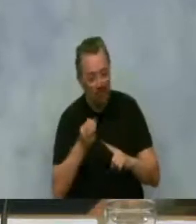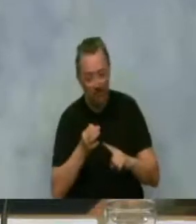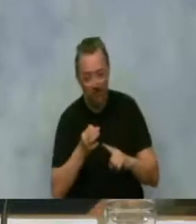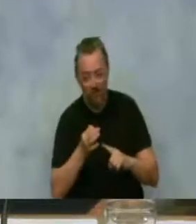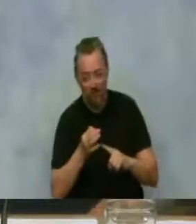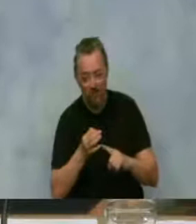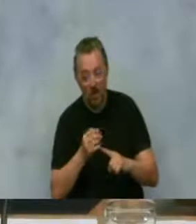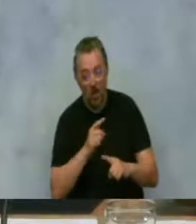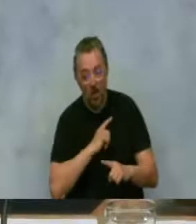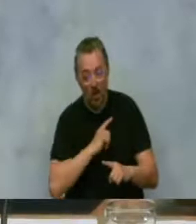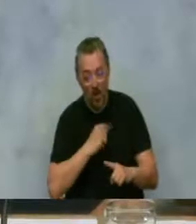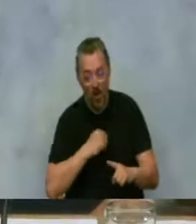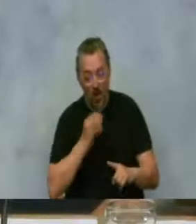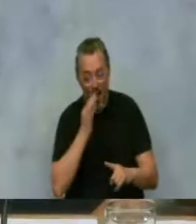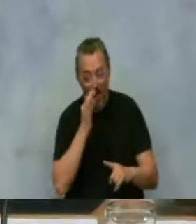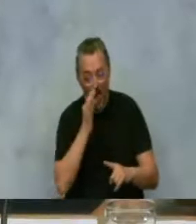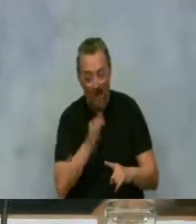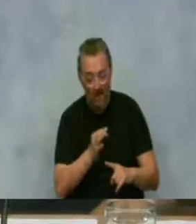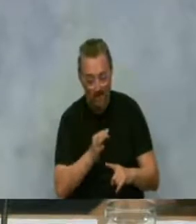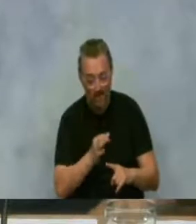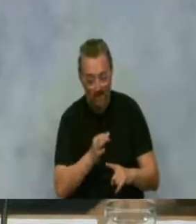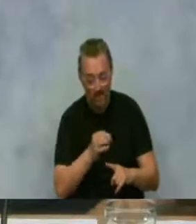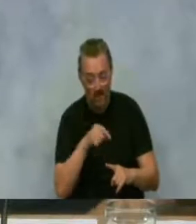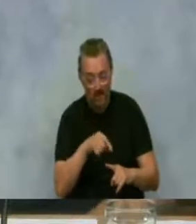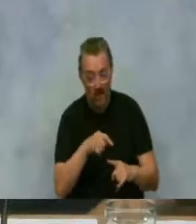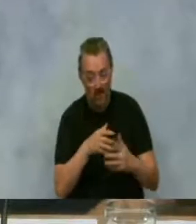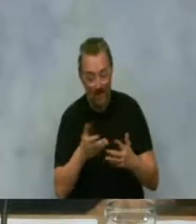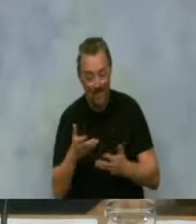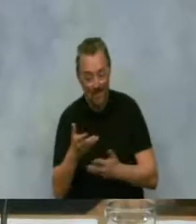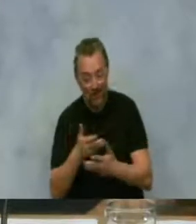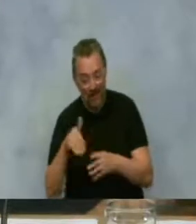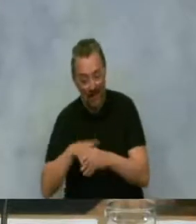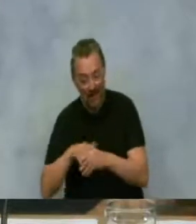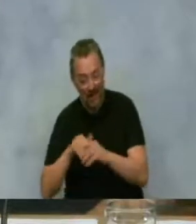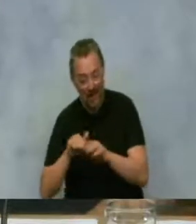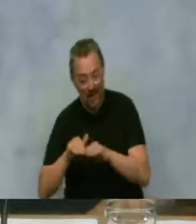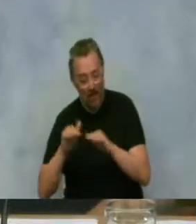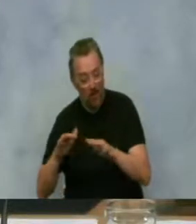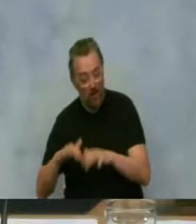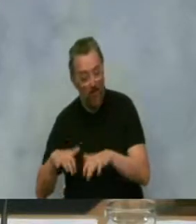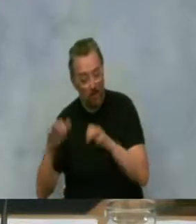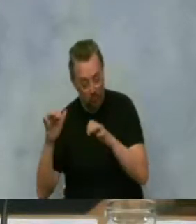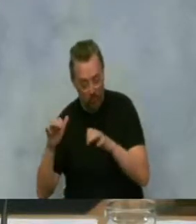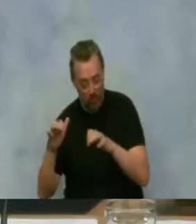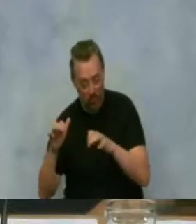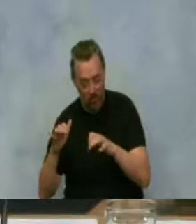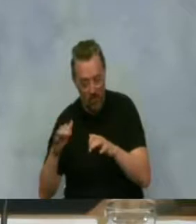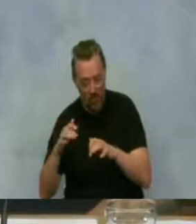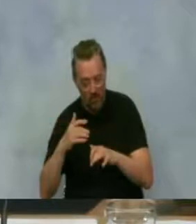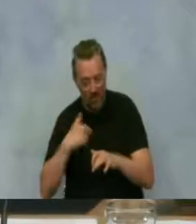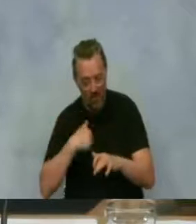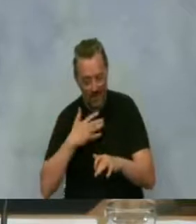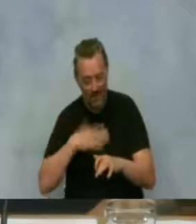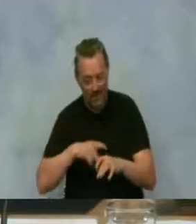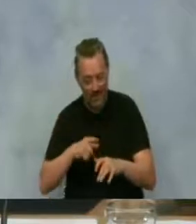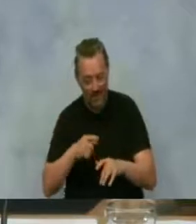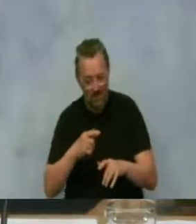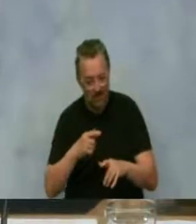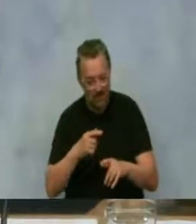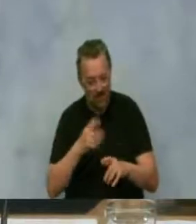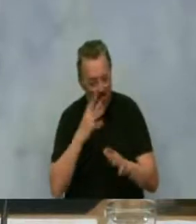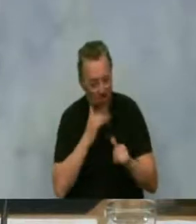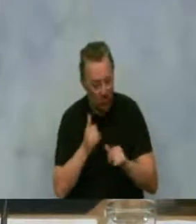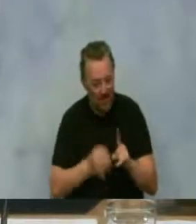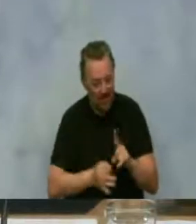I'm asking is that this kind of stuff has been discussed in the Equality Forum, and we really need to monitor and improve on that. Thank you.